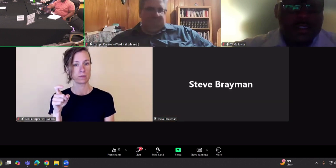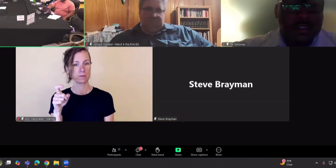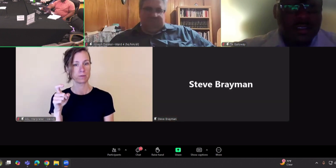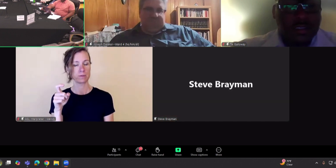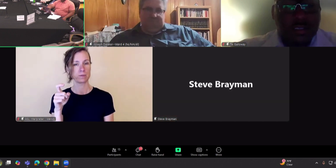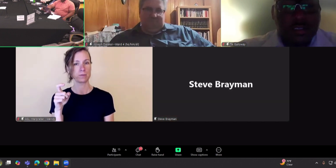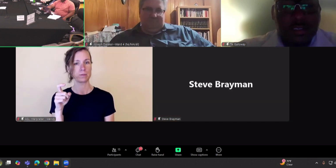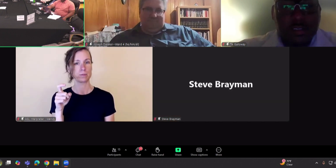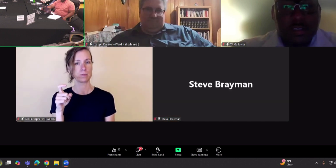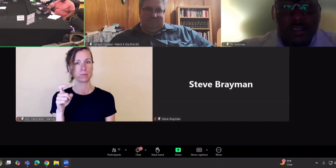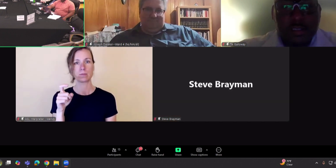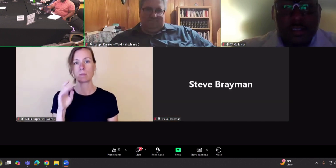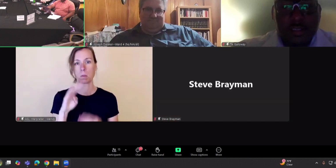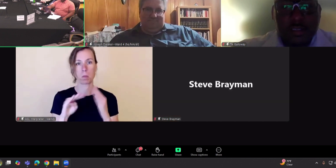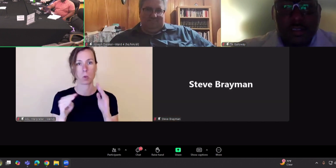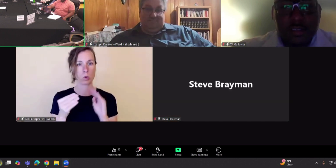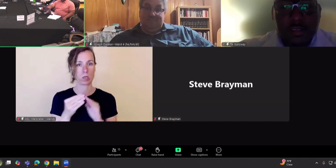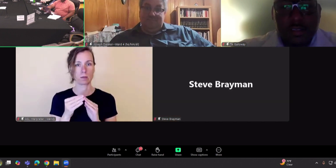Community?